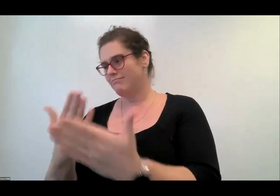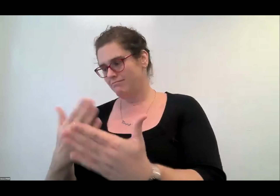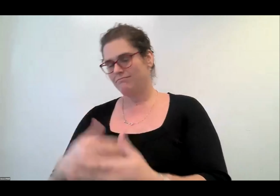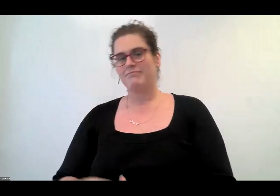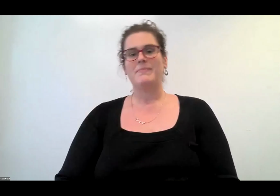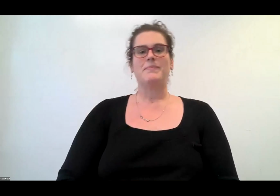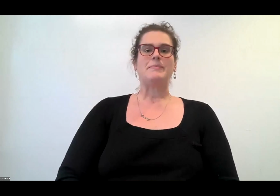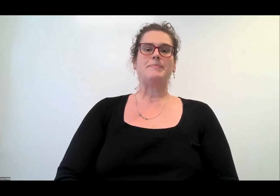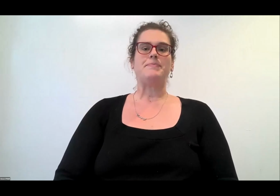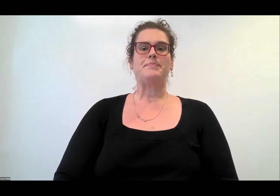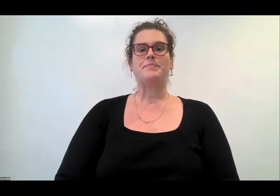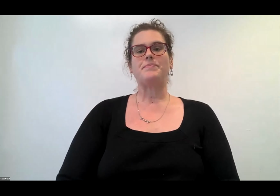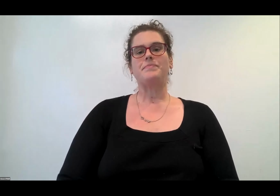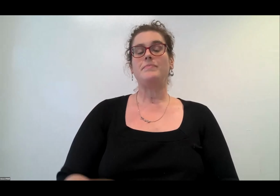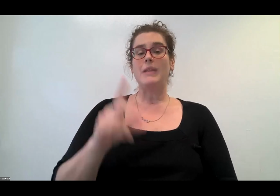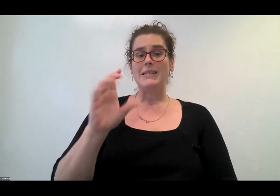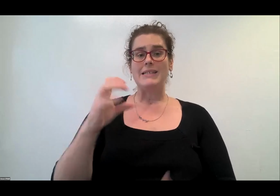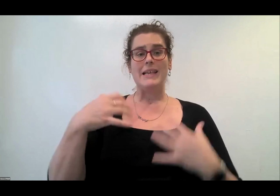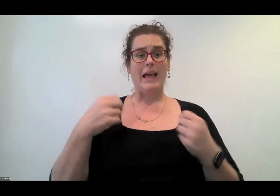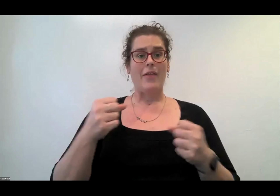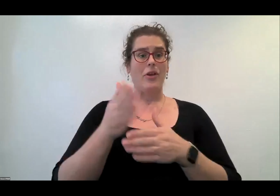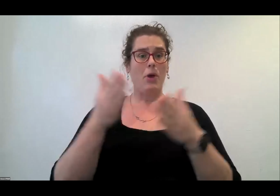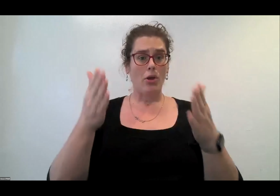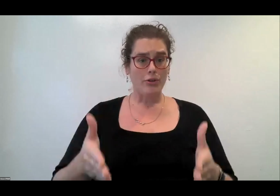Our partners from DC Health,